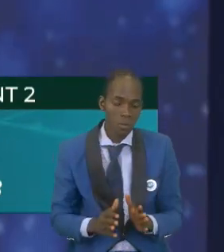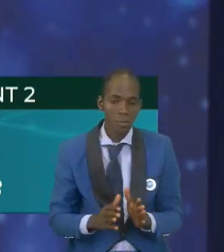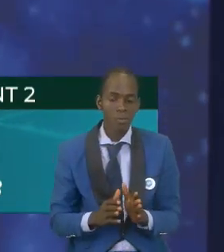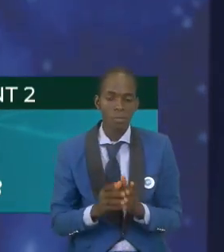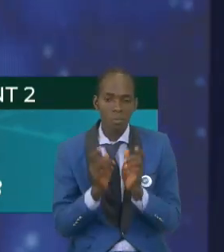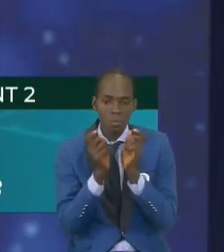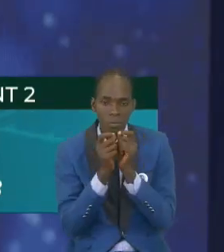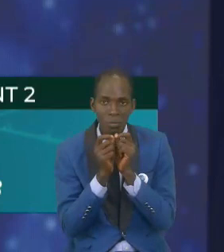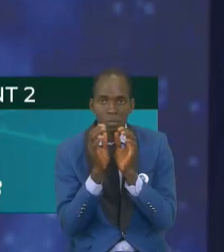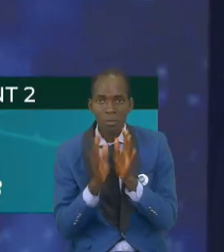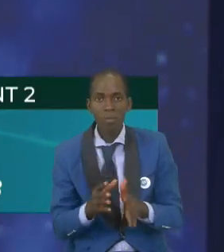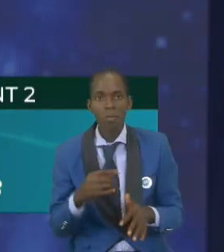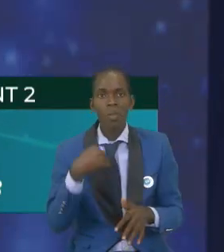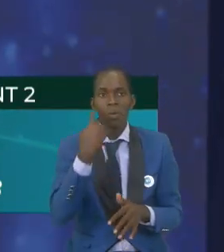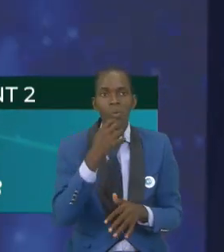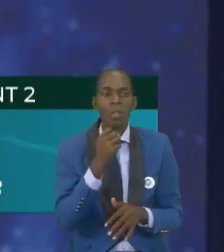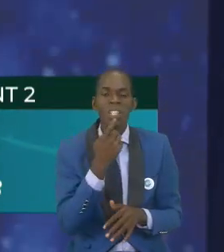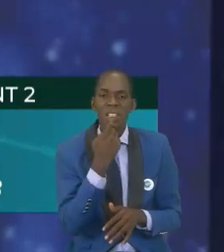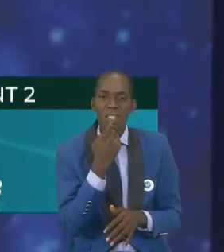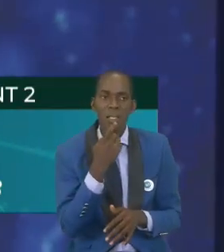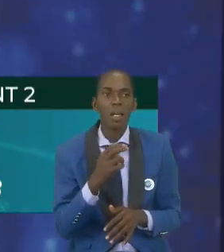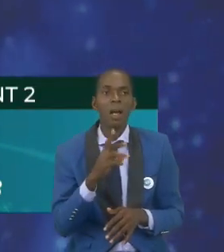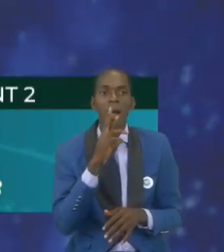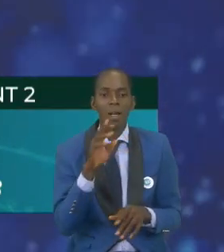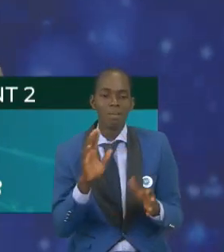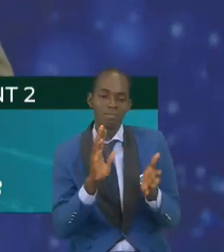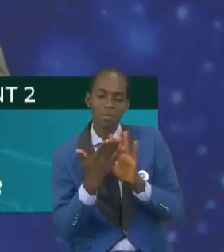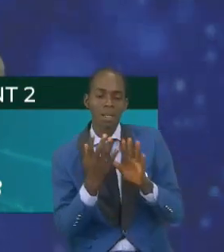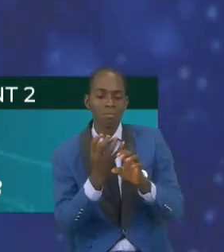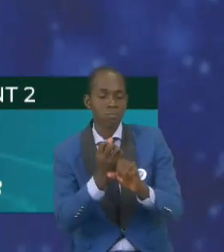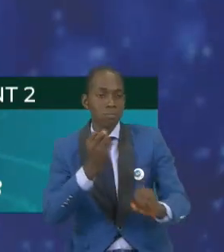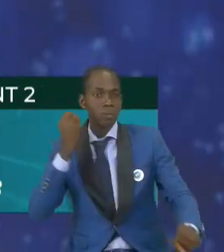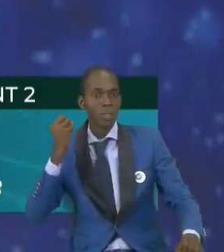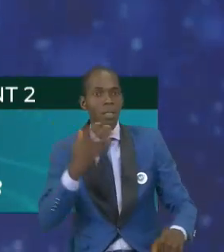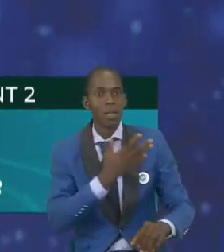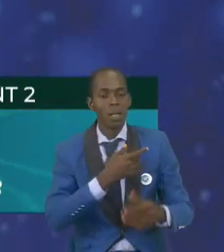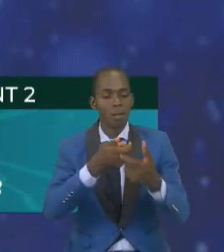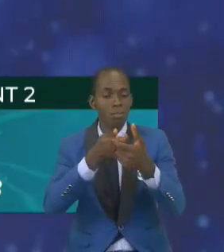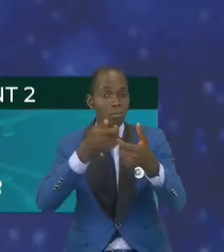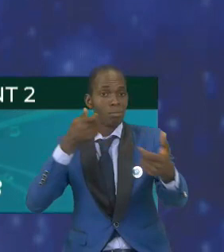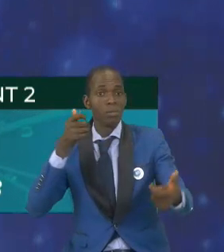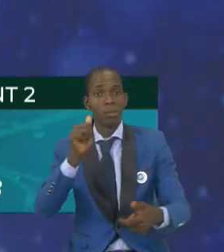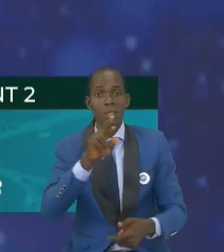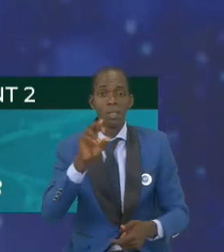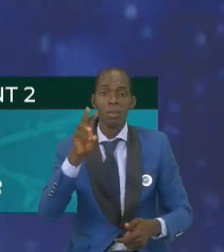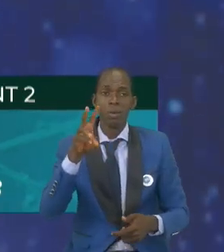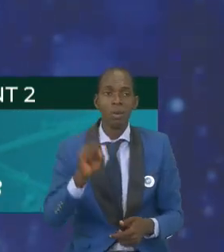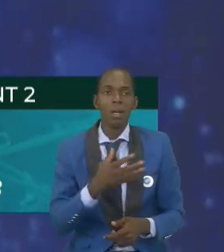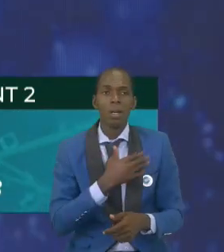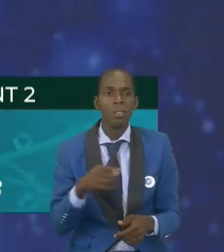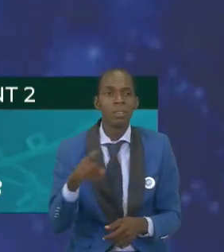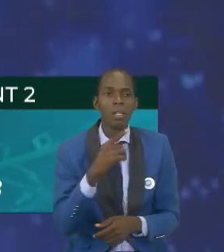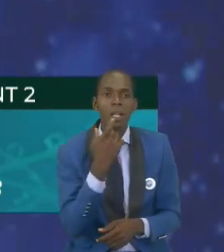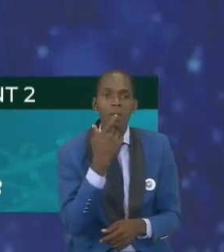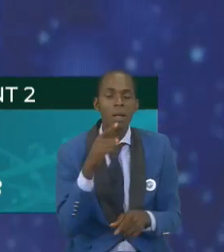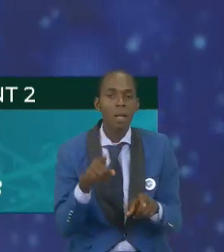conspirators, whose teeth are as spears and arrows, and their tongue a sharp sword. Look